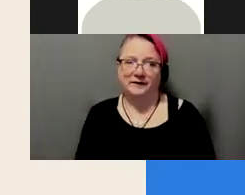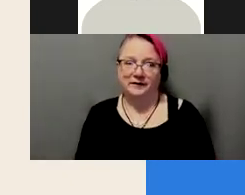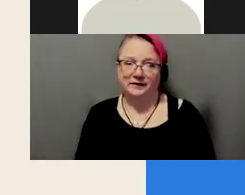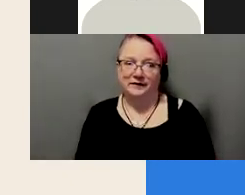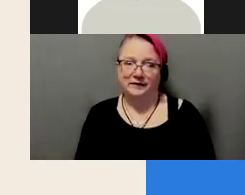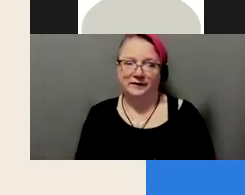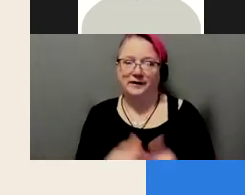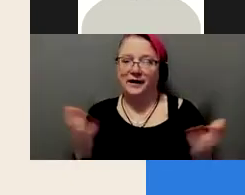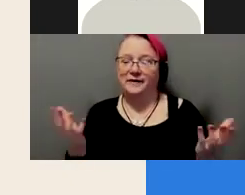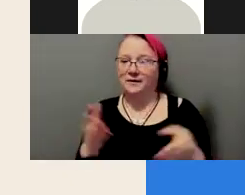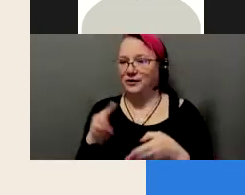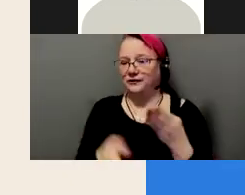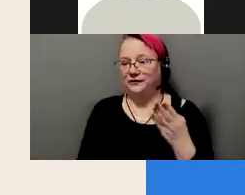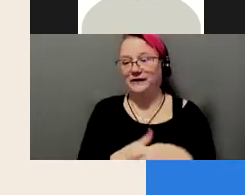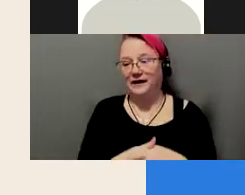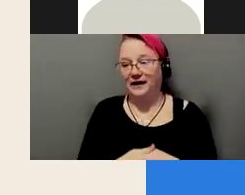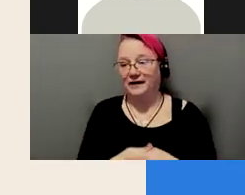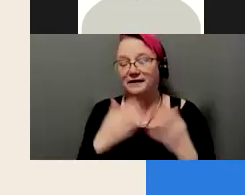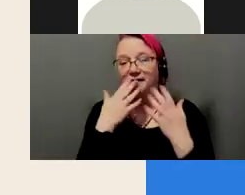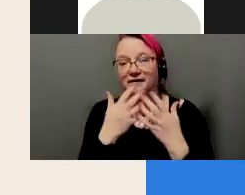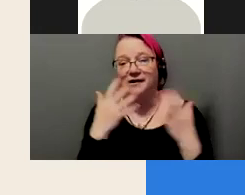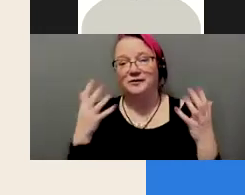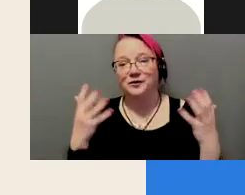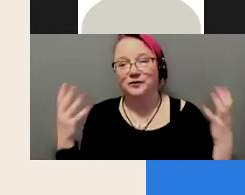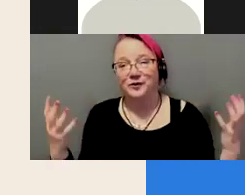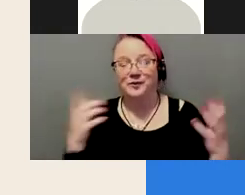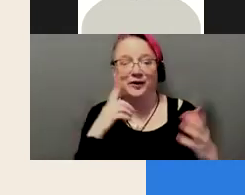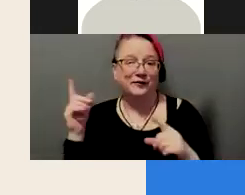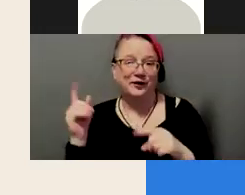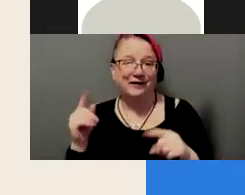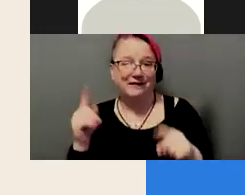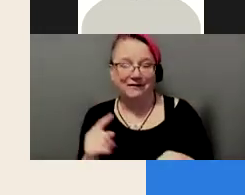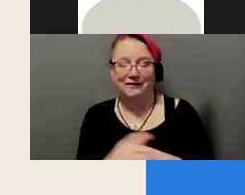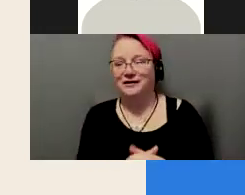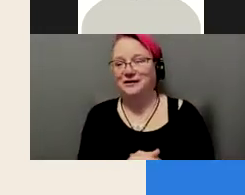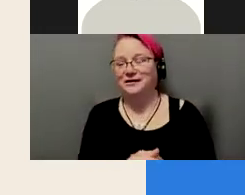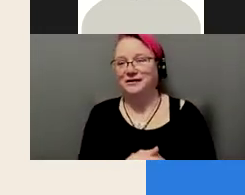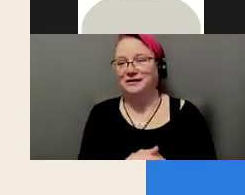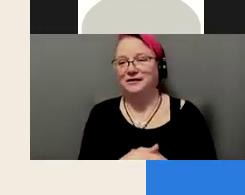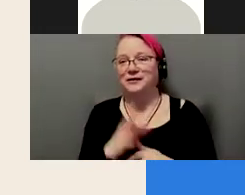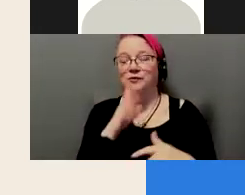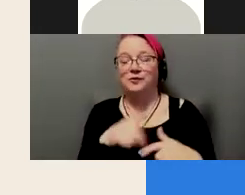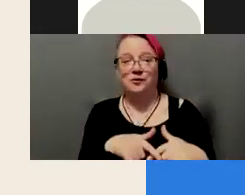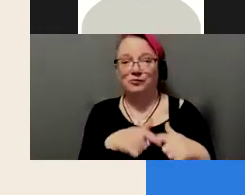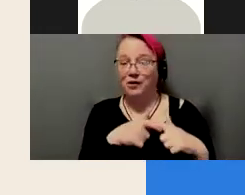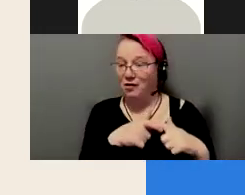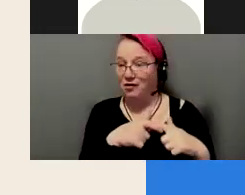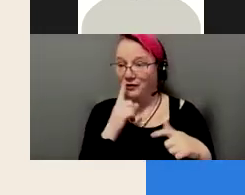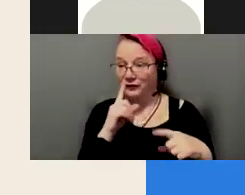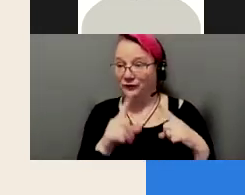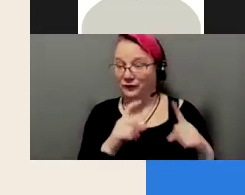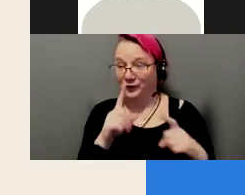And that brings us to the end. Thank you so much for attending. We'll pause now for